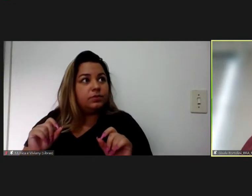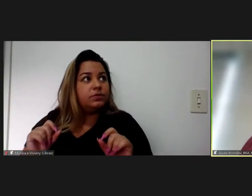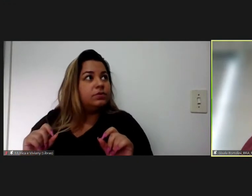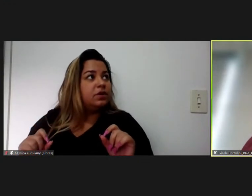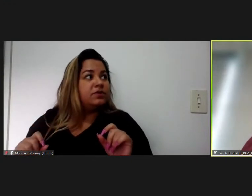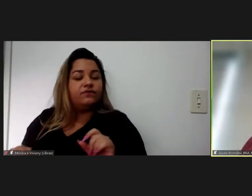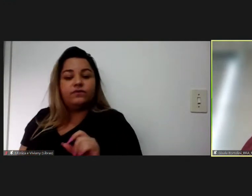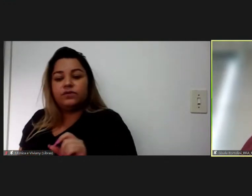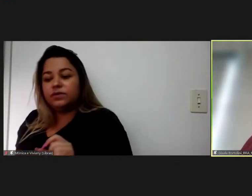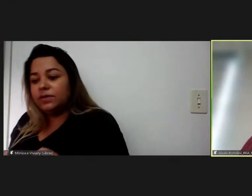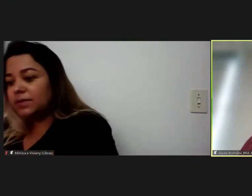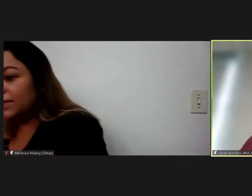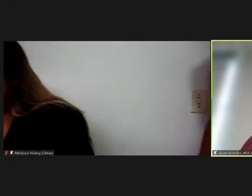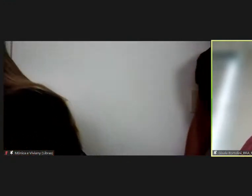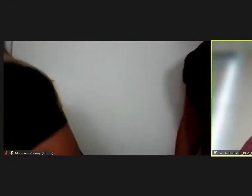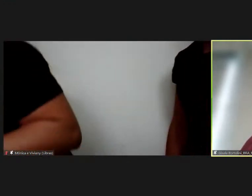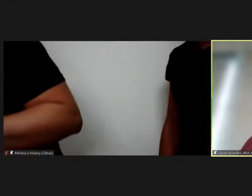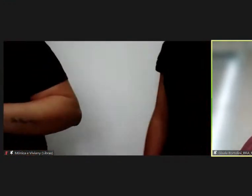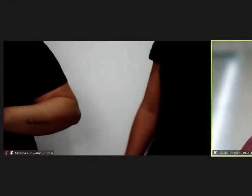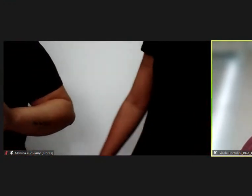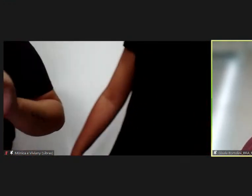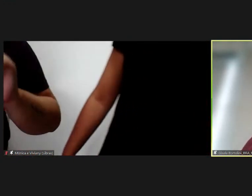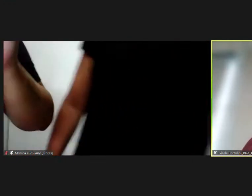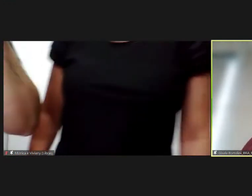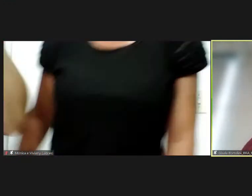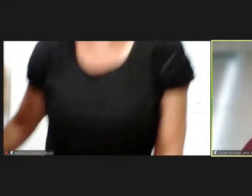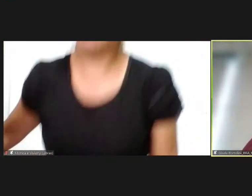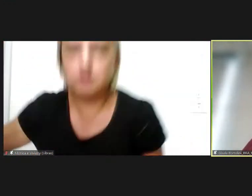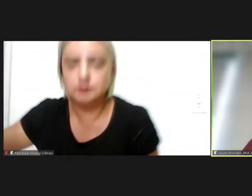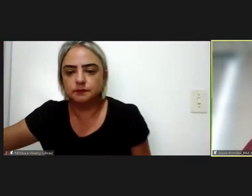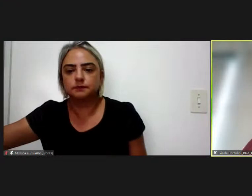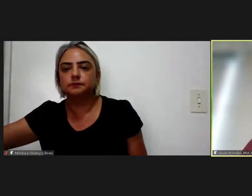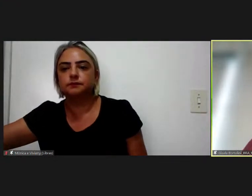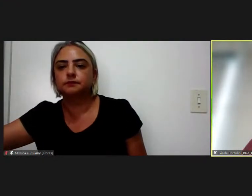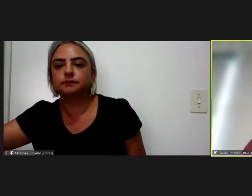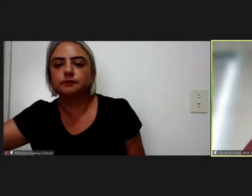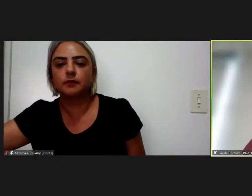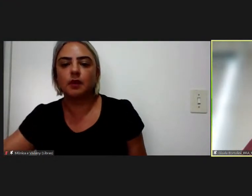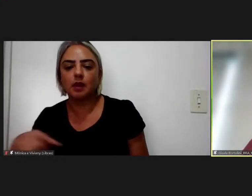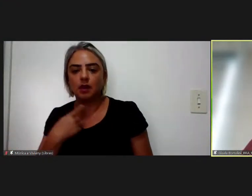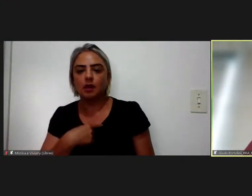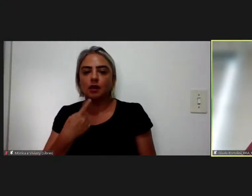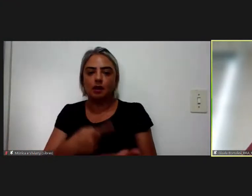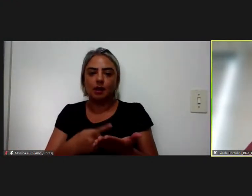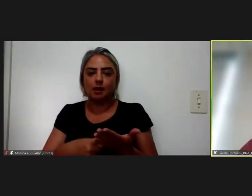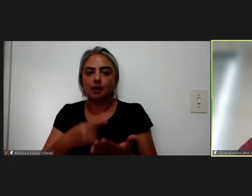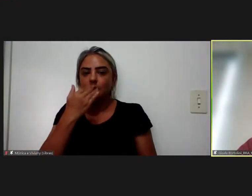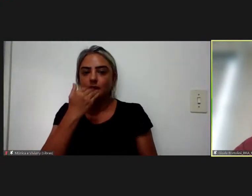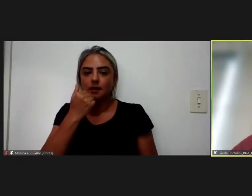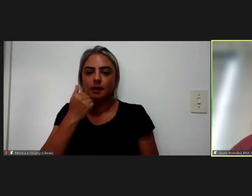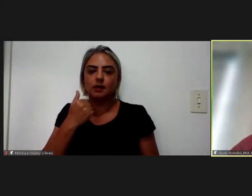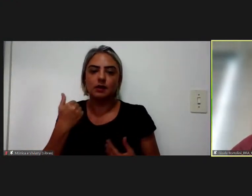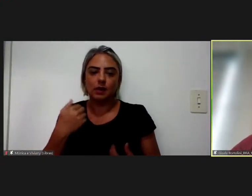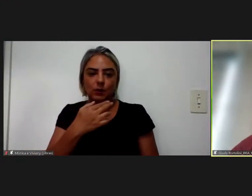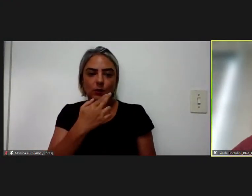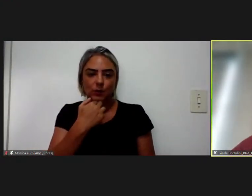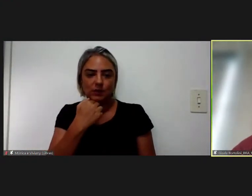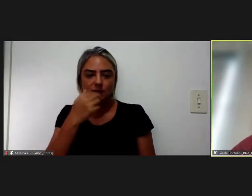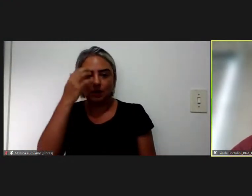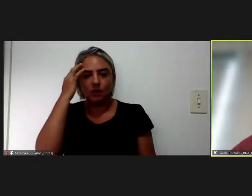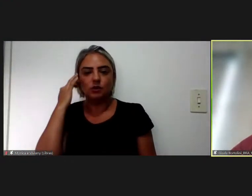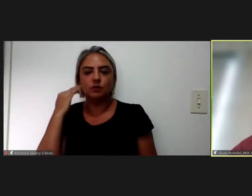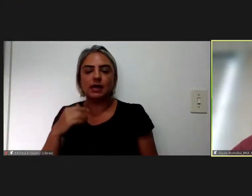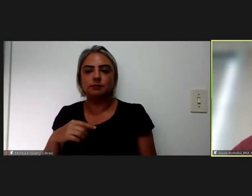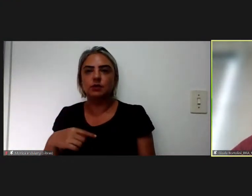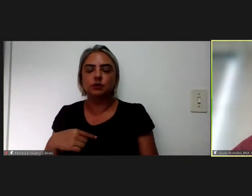individuals need to access this level of attention. So I'm going to get into this food agenda and